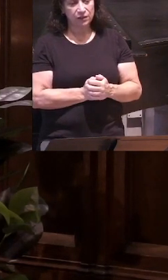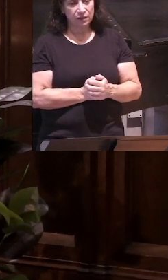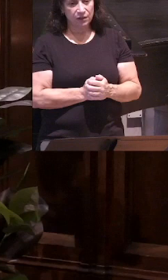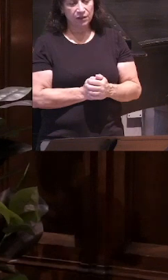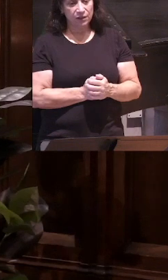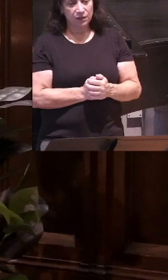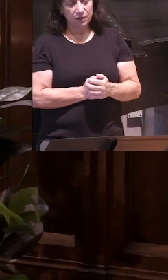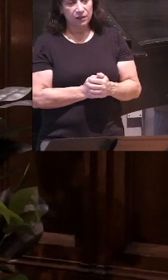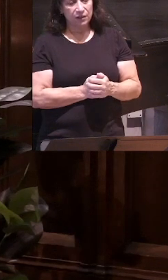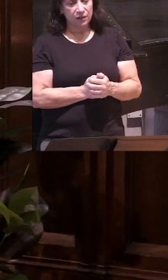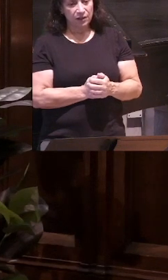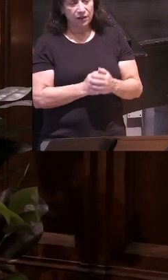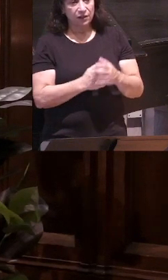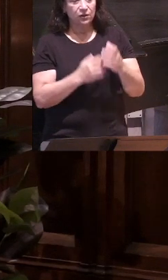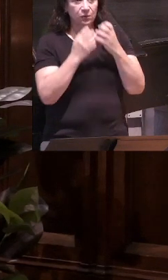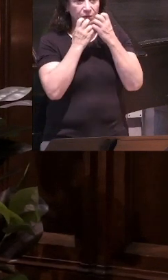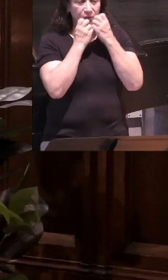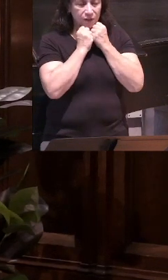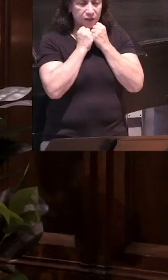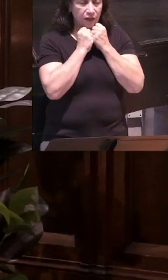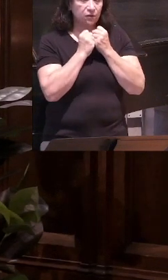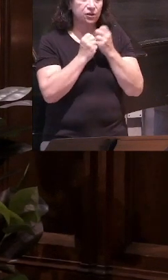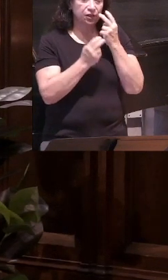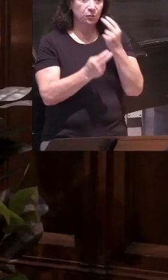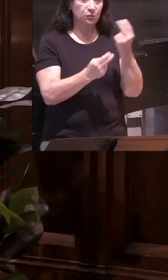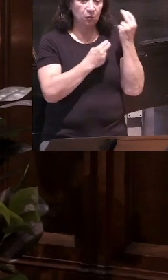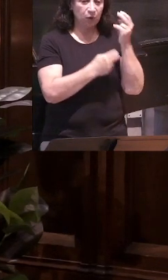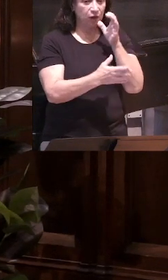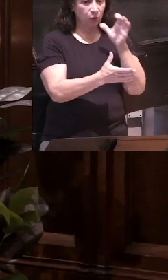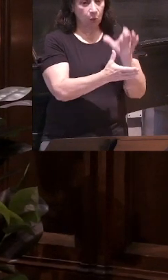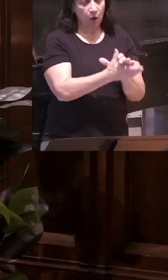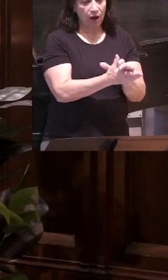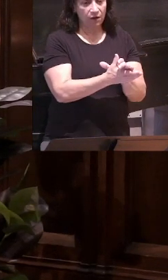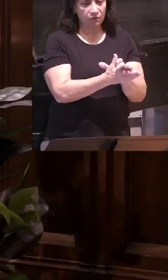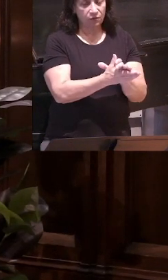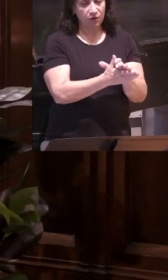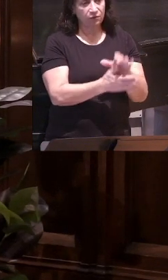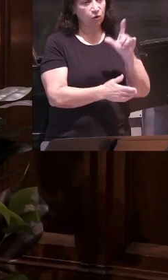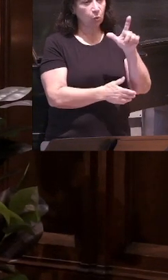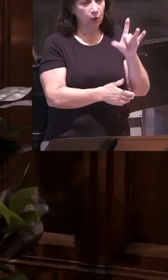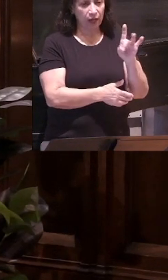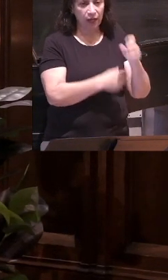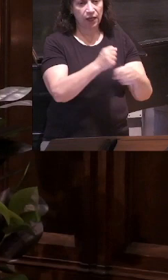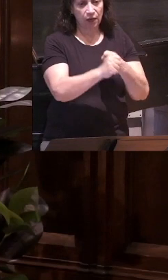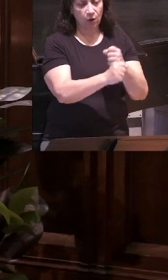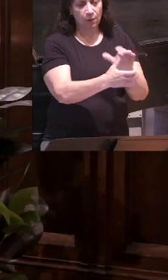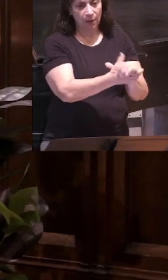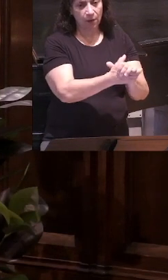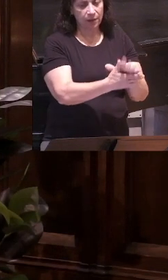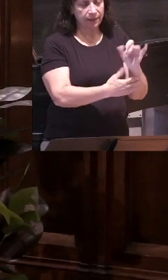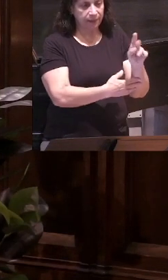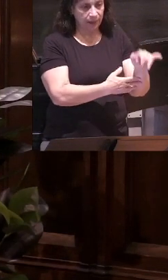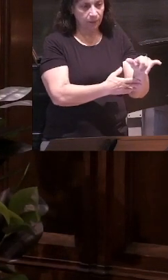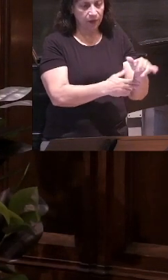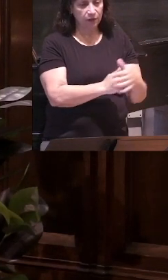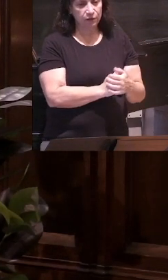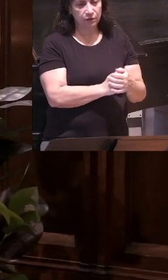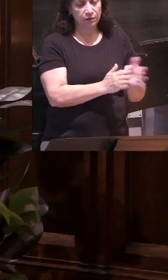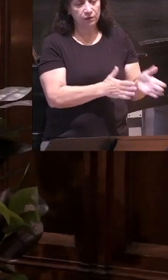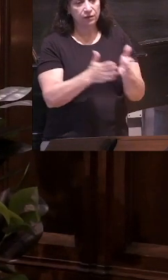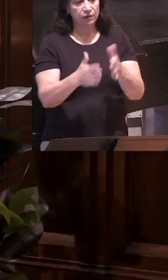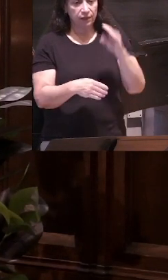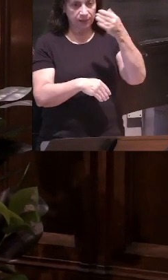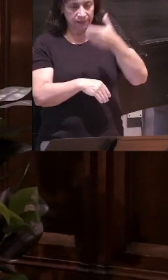to cherish his memory, his wife of 28 years, Tammy,